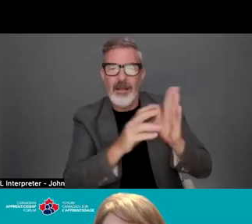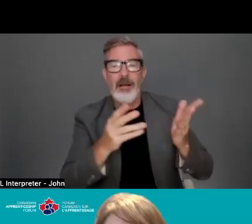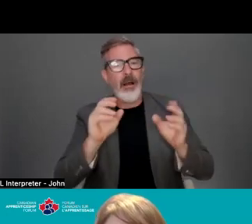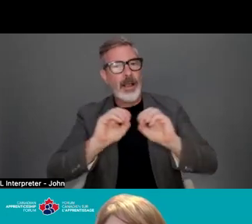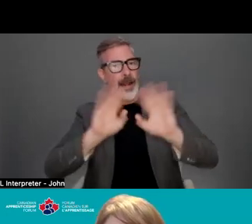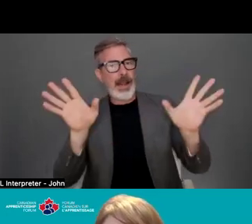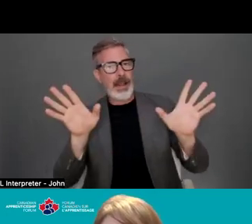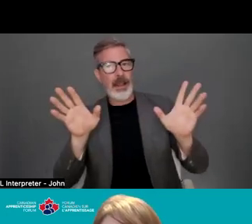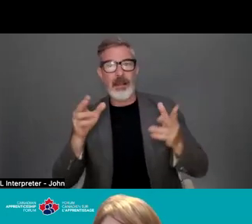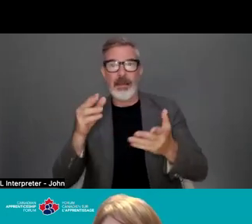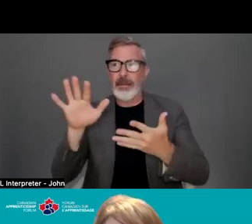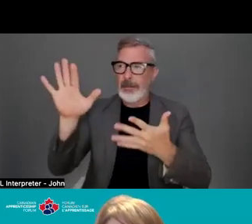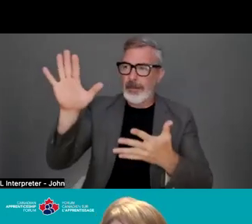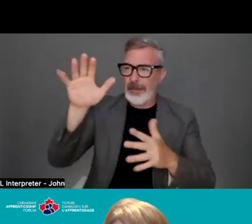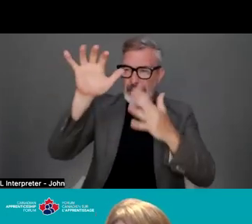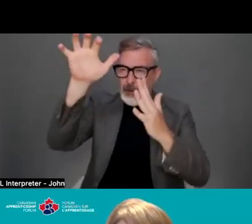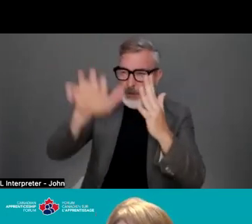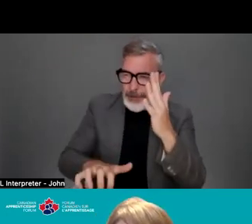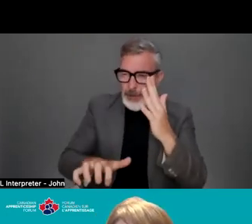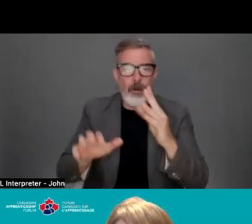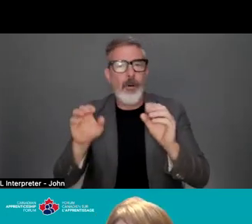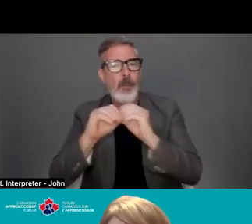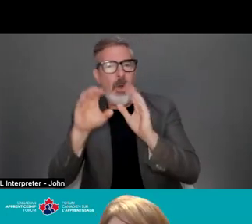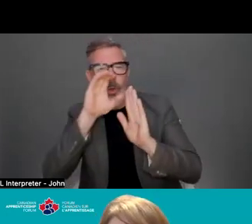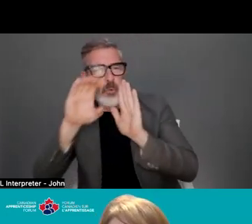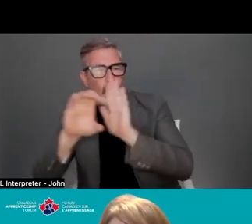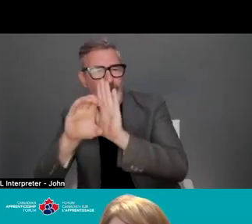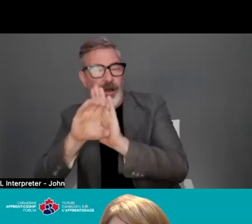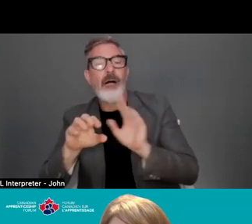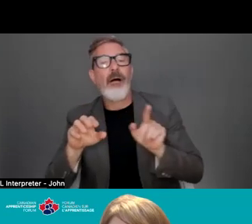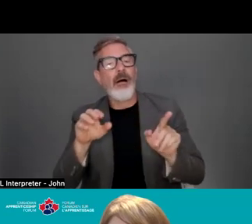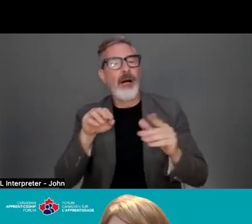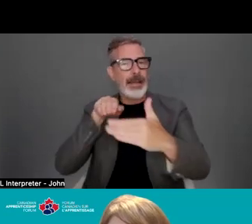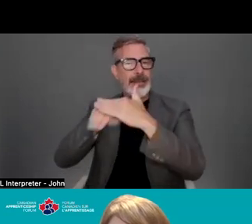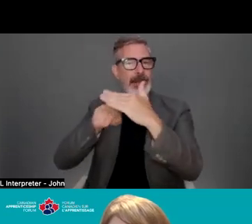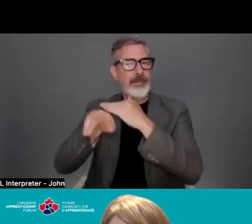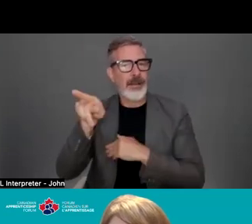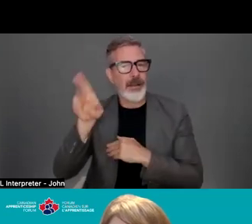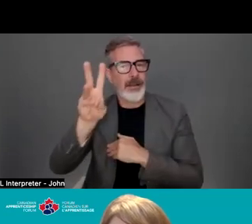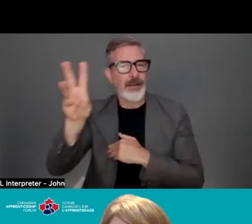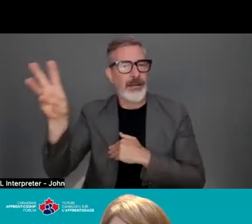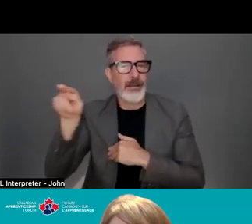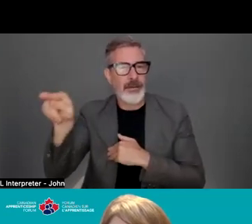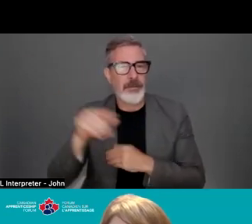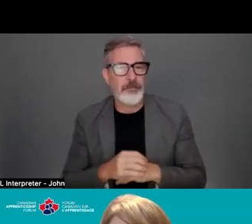Our Justice, Equity, Diversity, and Inclusion Committee is also working on